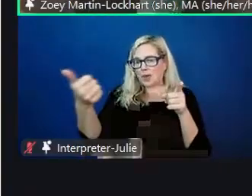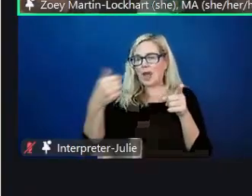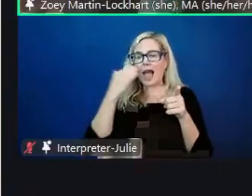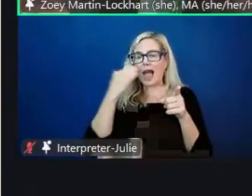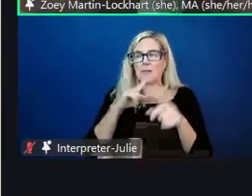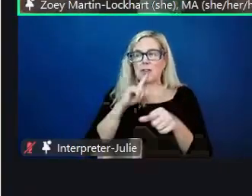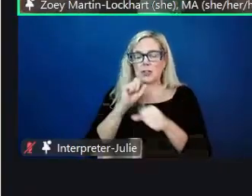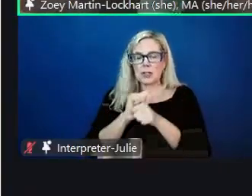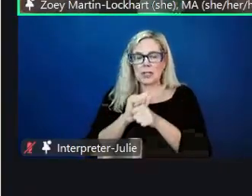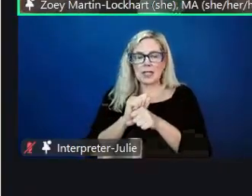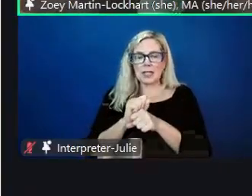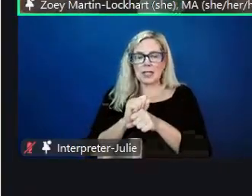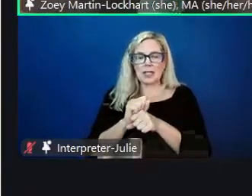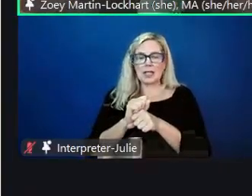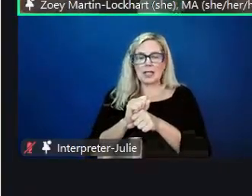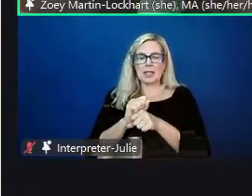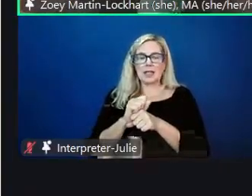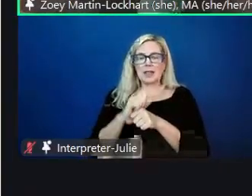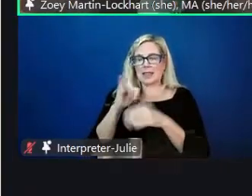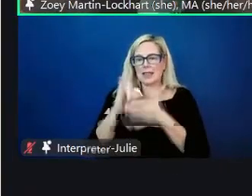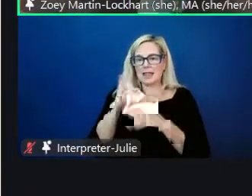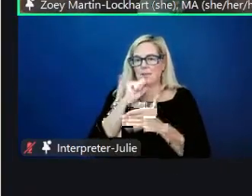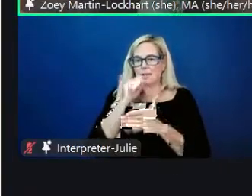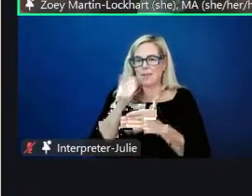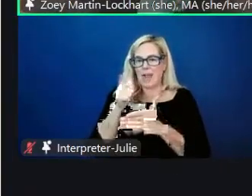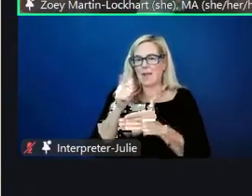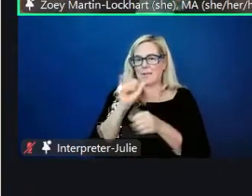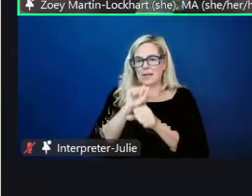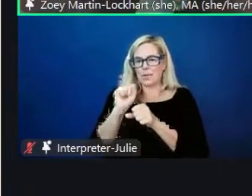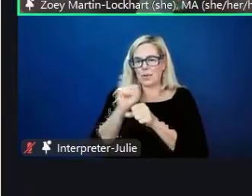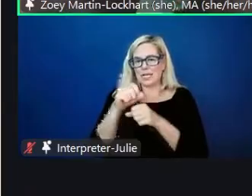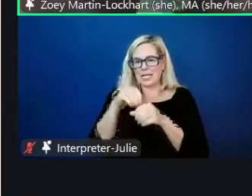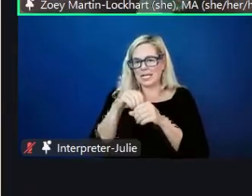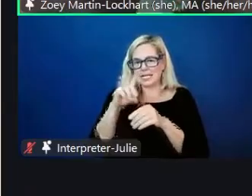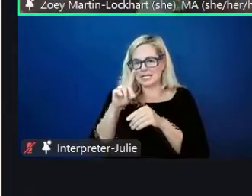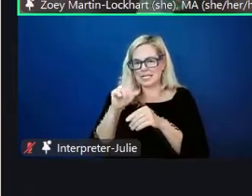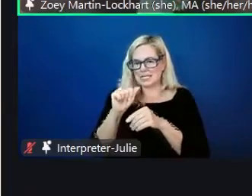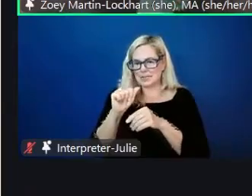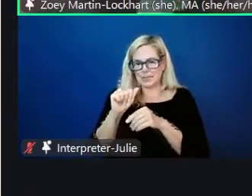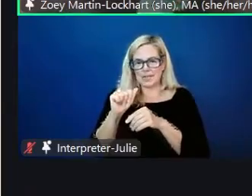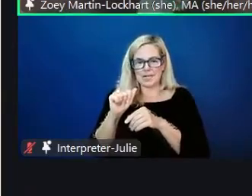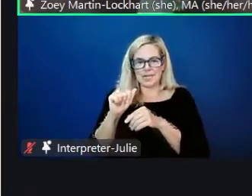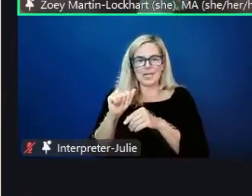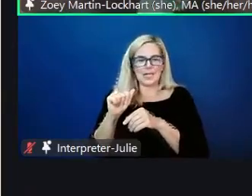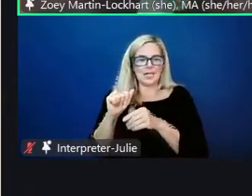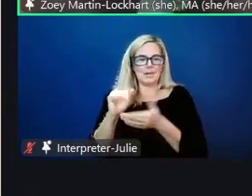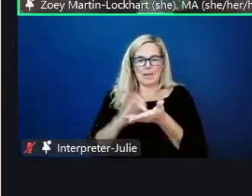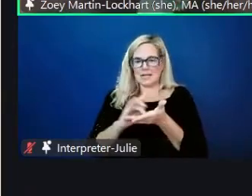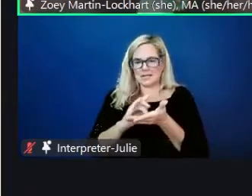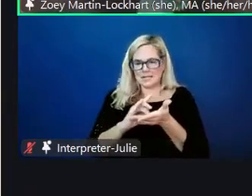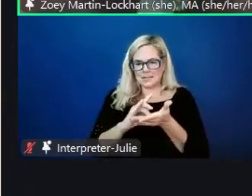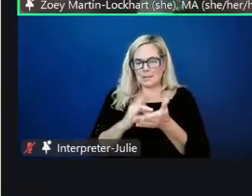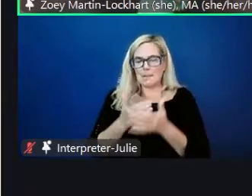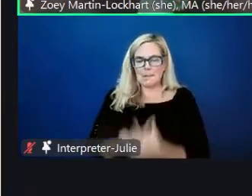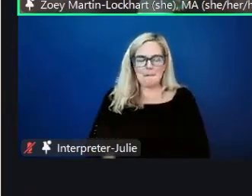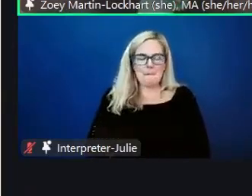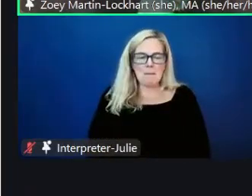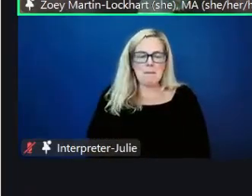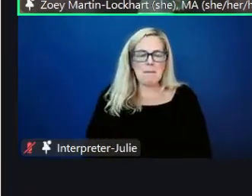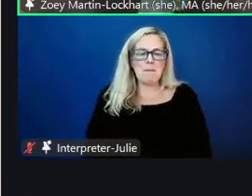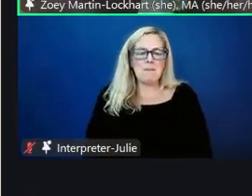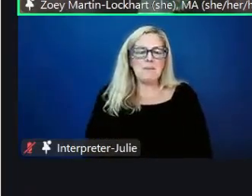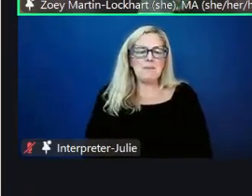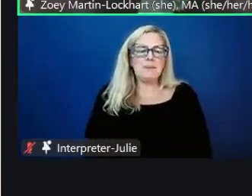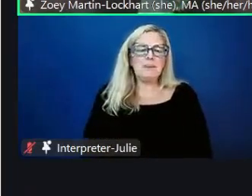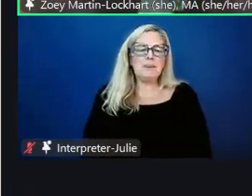without a disability in medicine group. So near the end of a different interview, an experienced physician